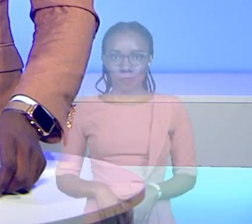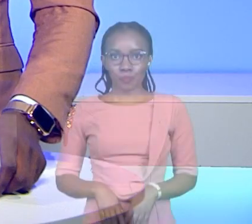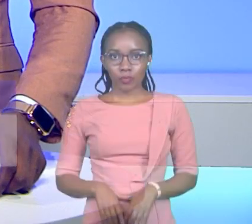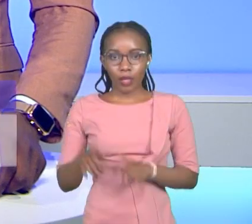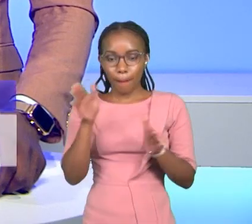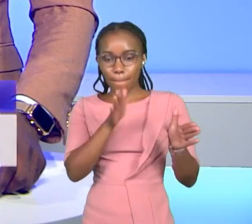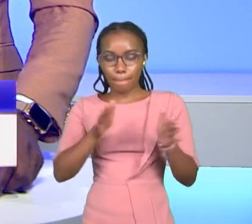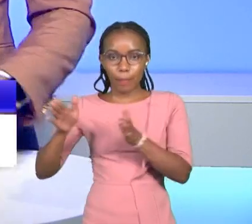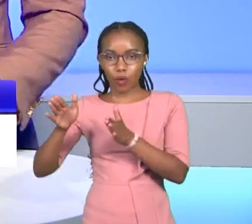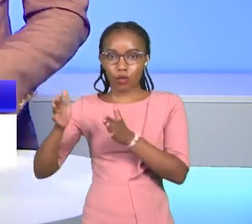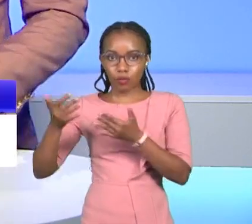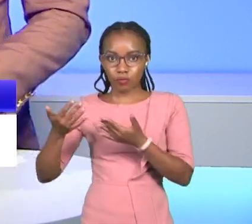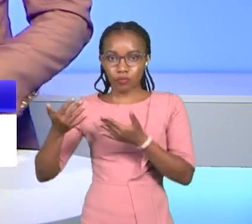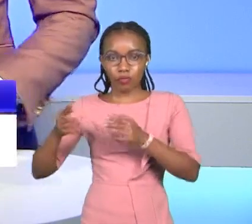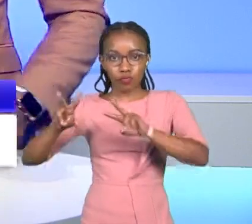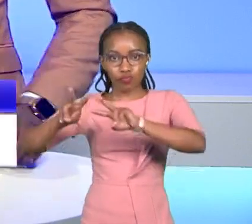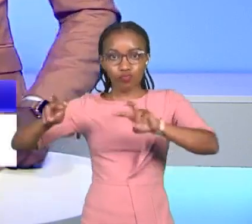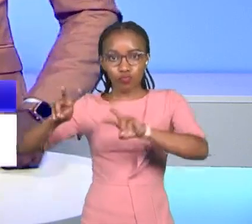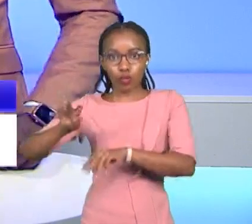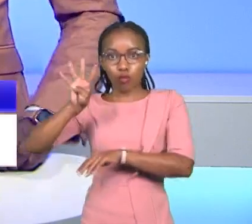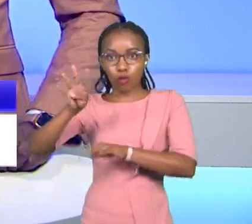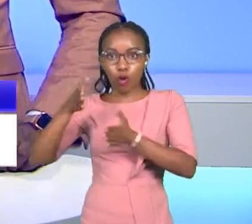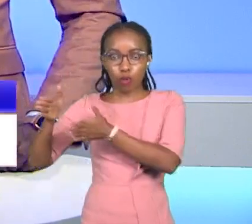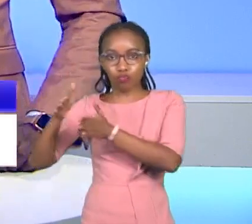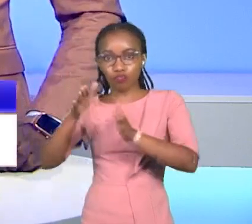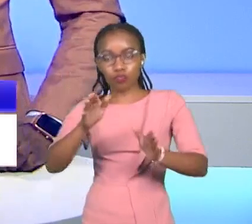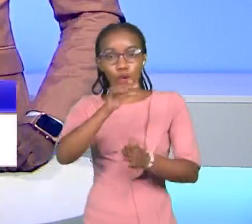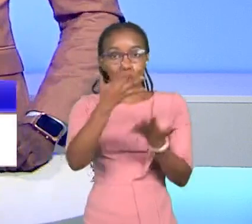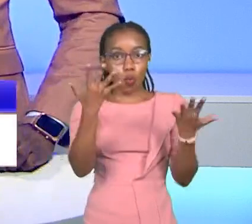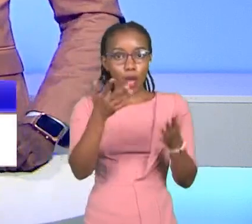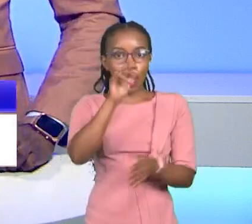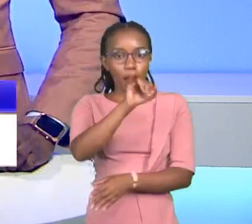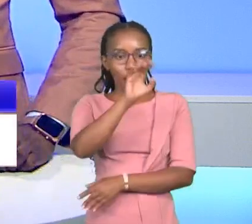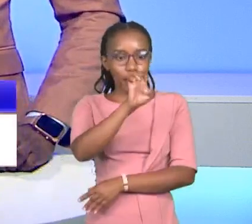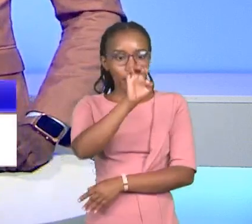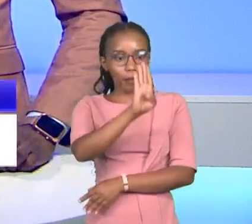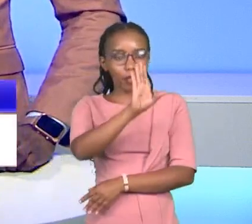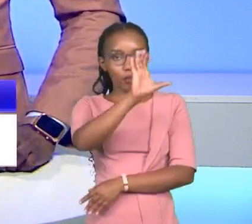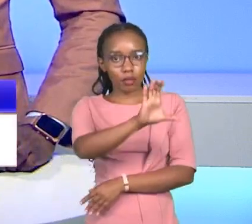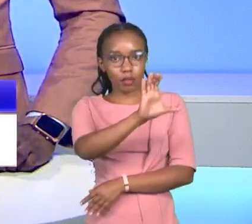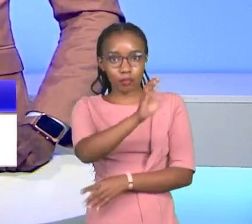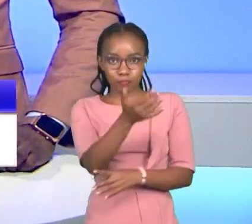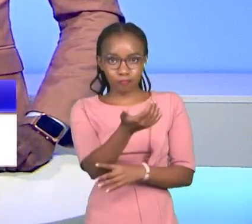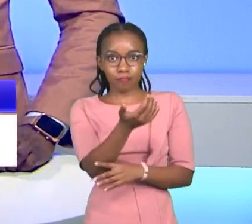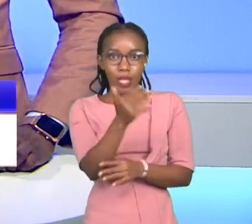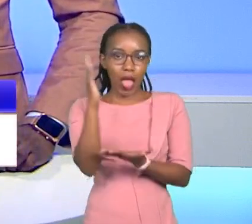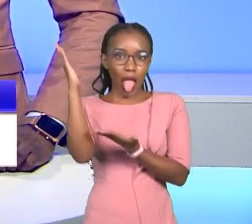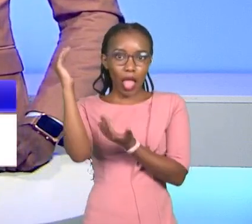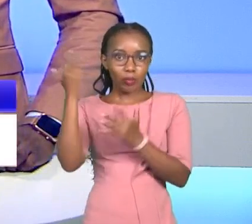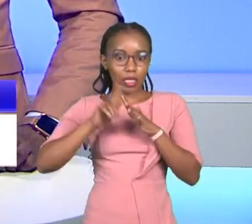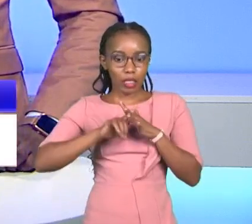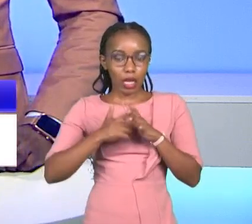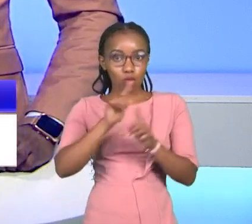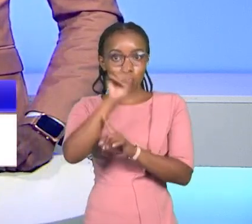The process to fill four vacant positions at the Independent Electoral Boundaries Commission, IEBC, is expected to kick